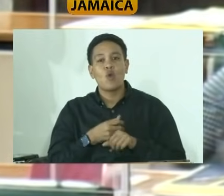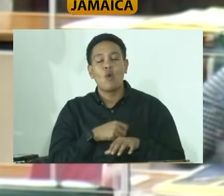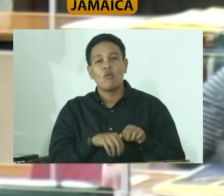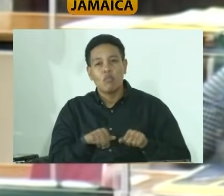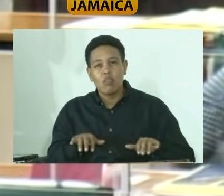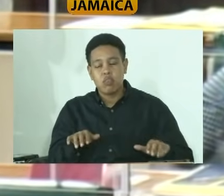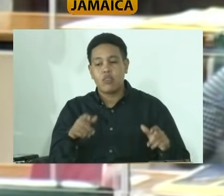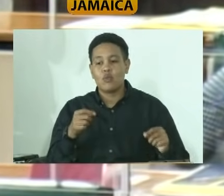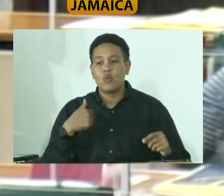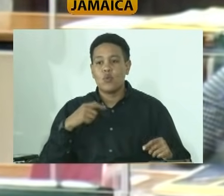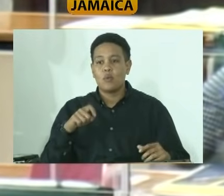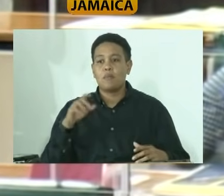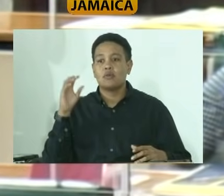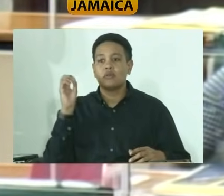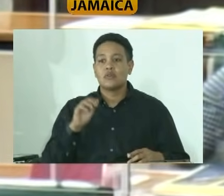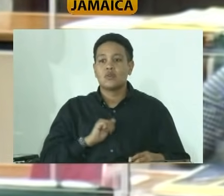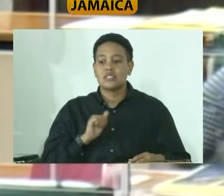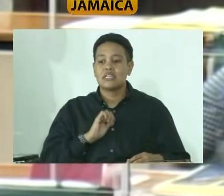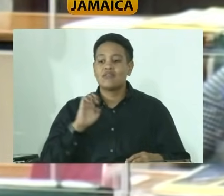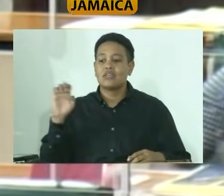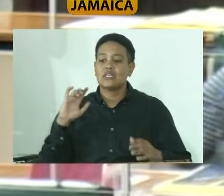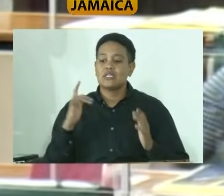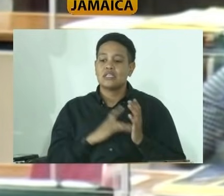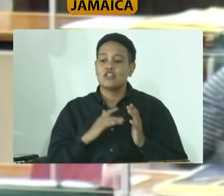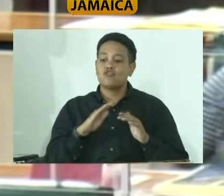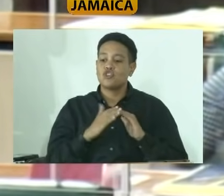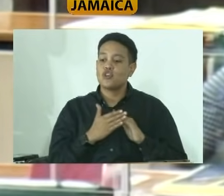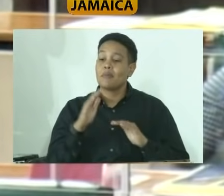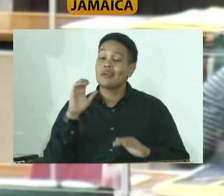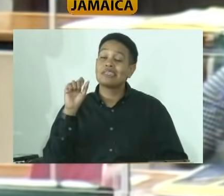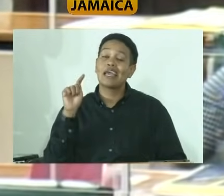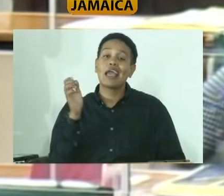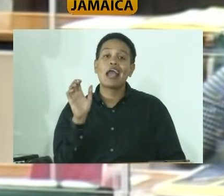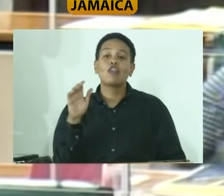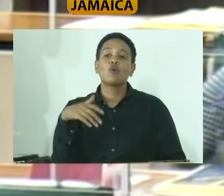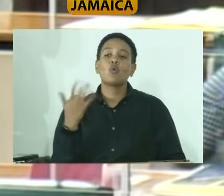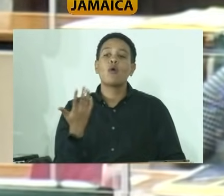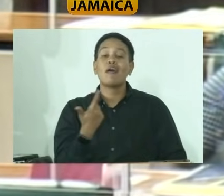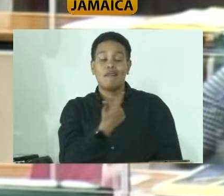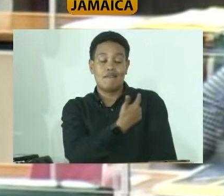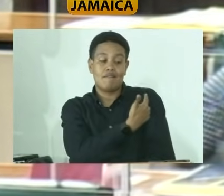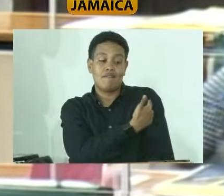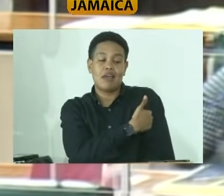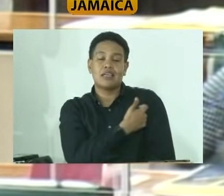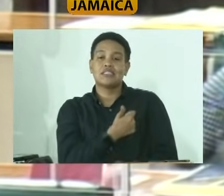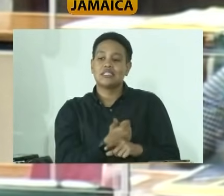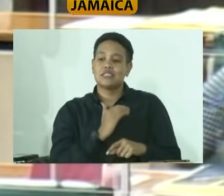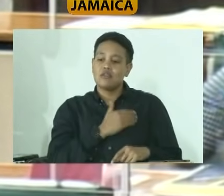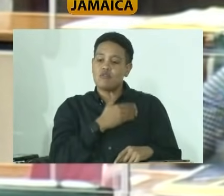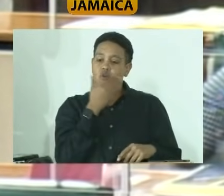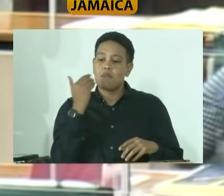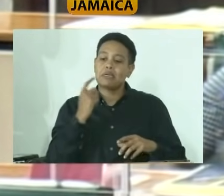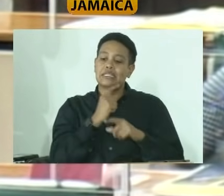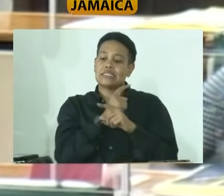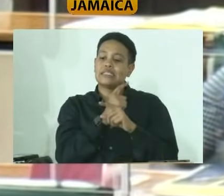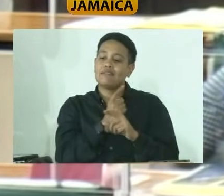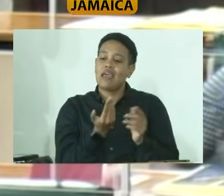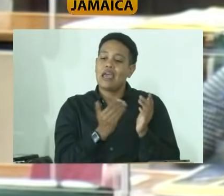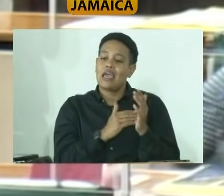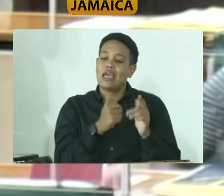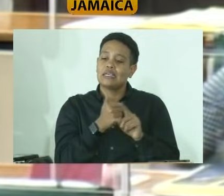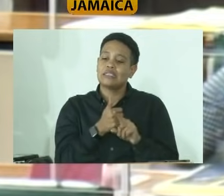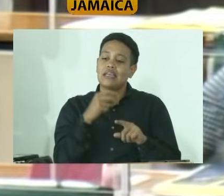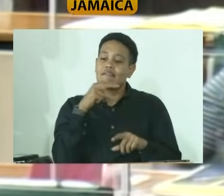people of St. Catherine East Central and Jamaica is that the vaccine is our best defense against